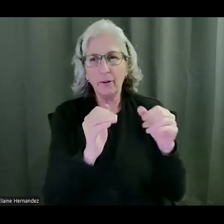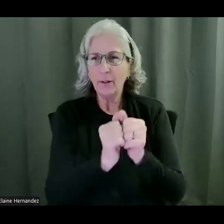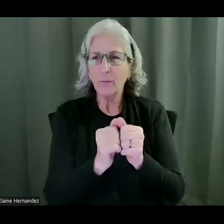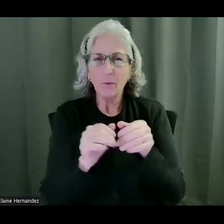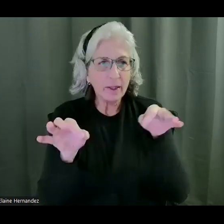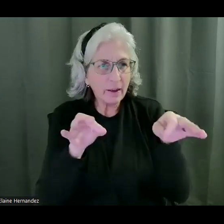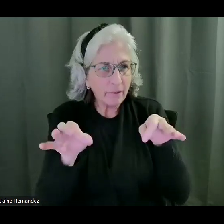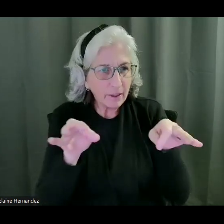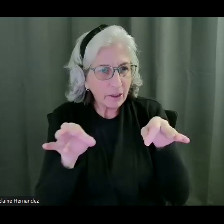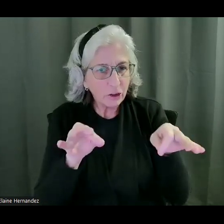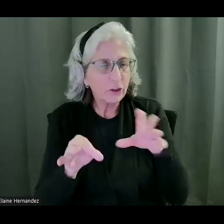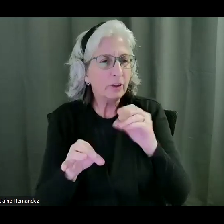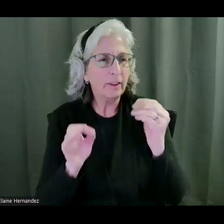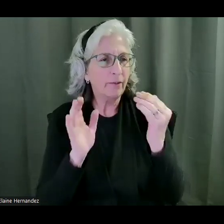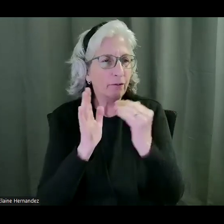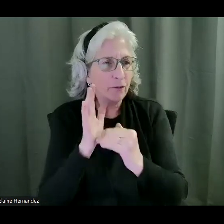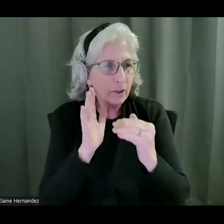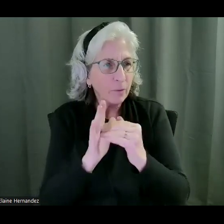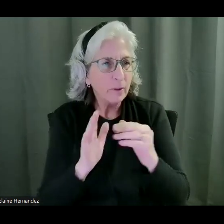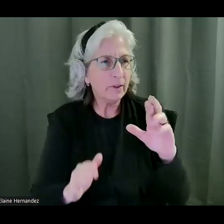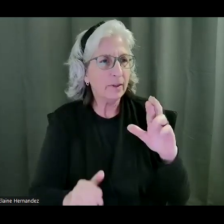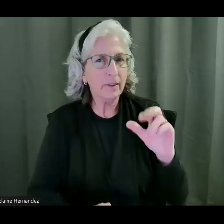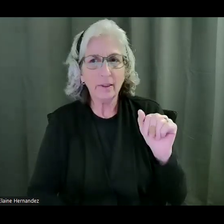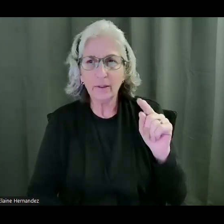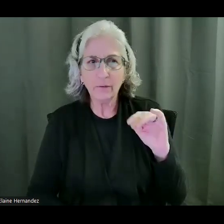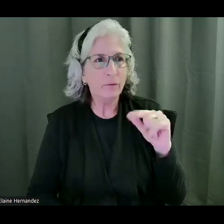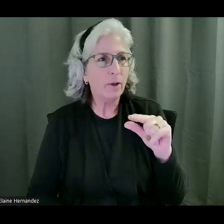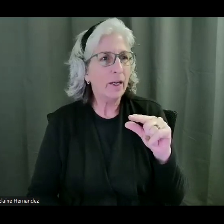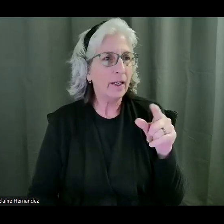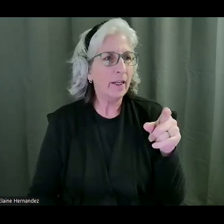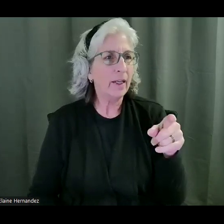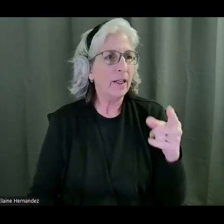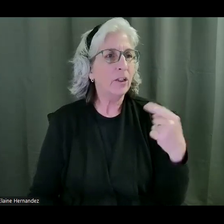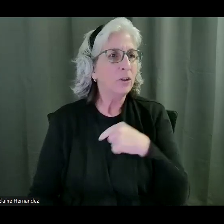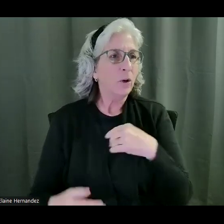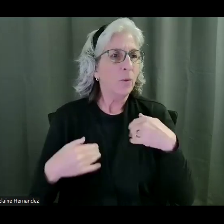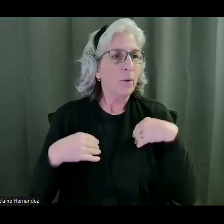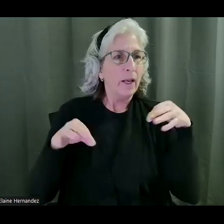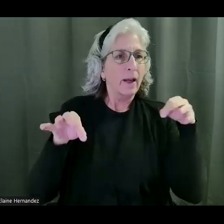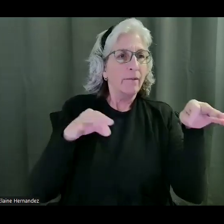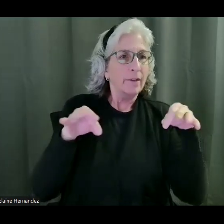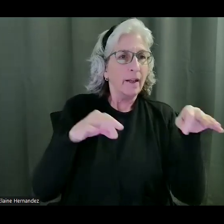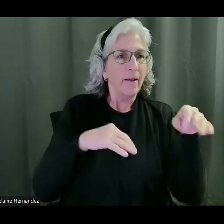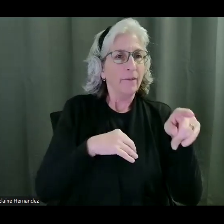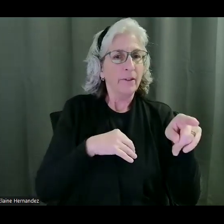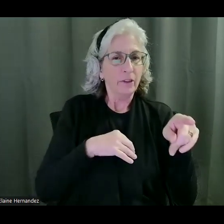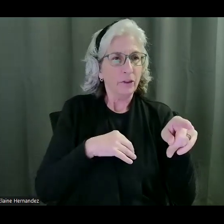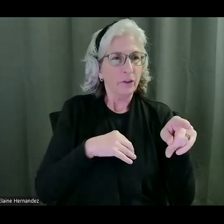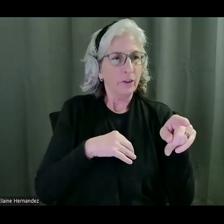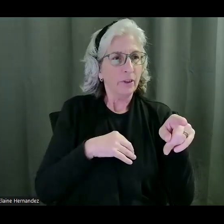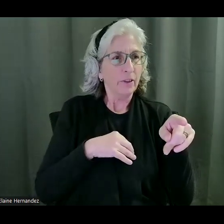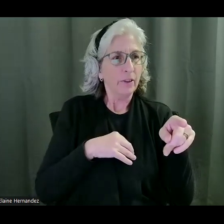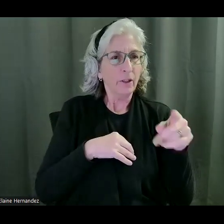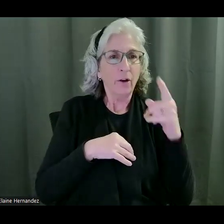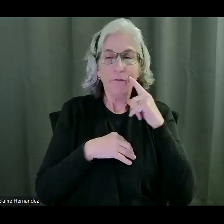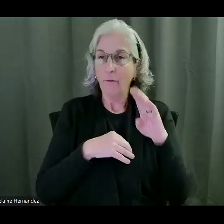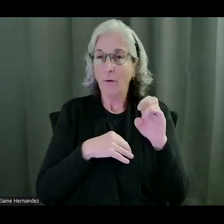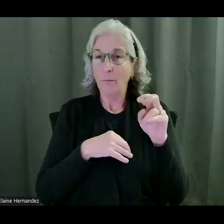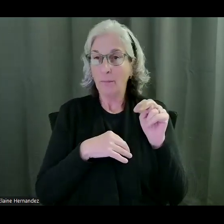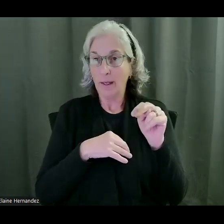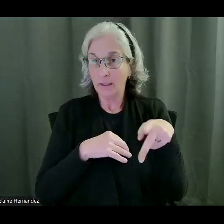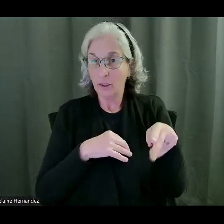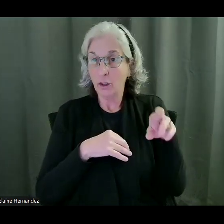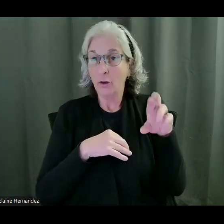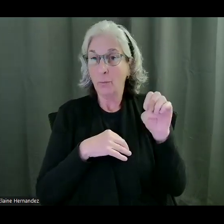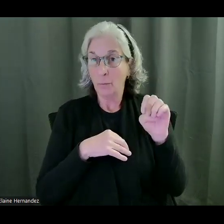rating. So we are providing a definition for Ben's pre-rating of his